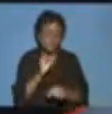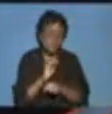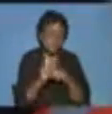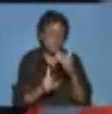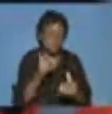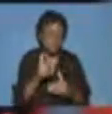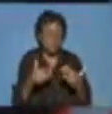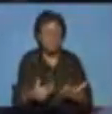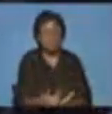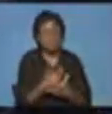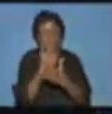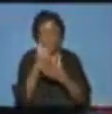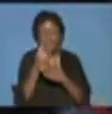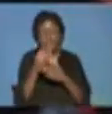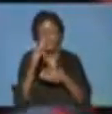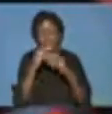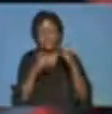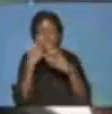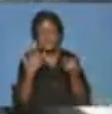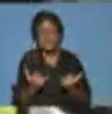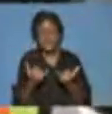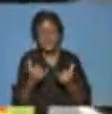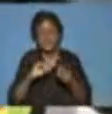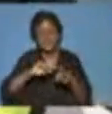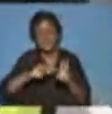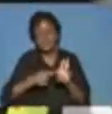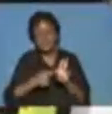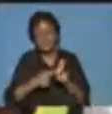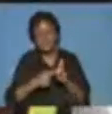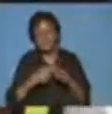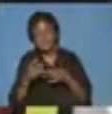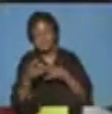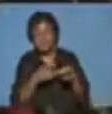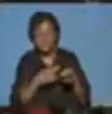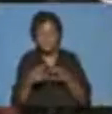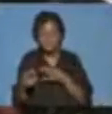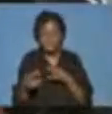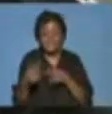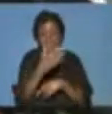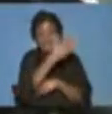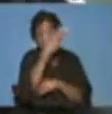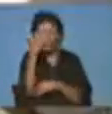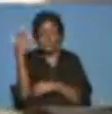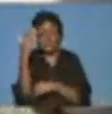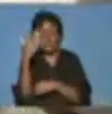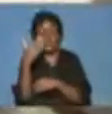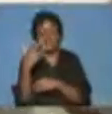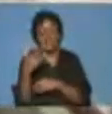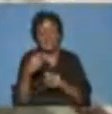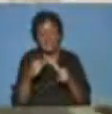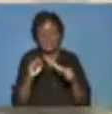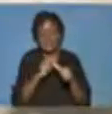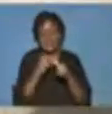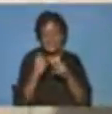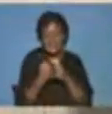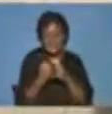modern state-of-the-art building is now beginning to dominate the skyline. U.S. Chargé d'Affaires Usa Pitts says the size of the